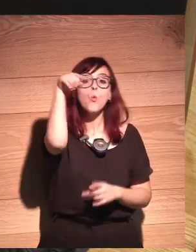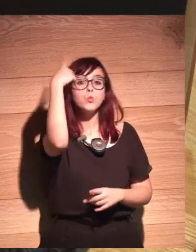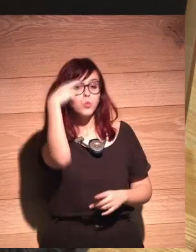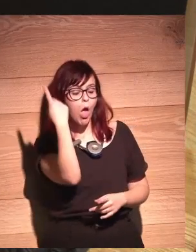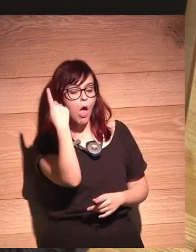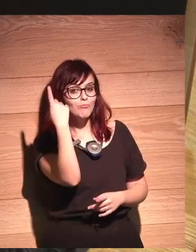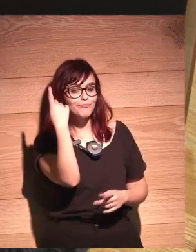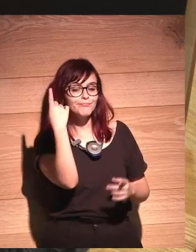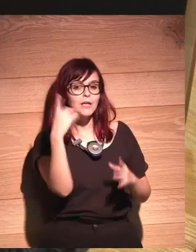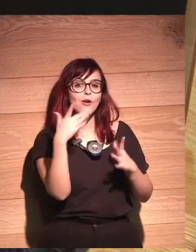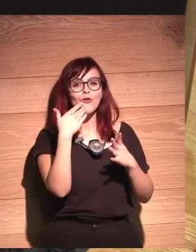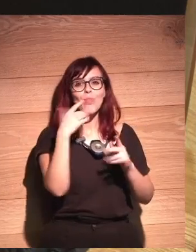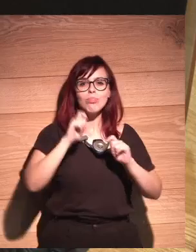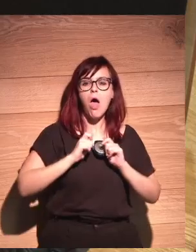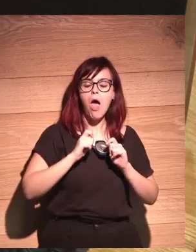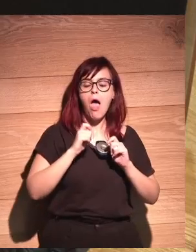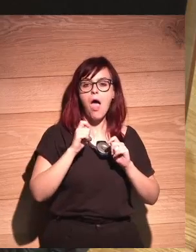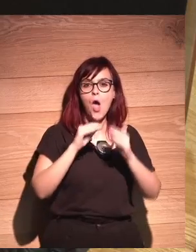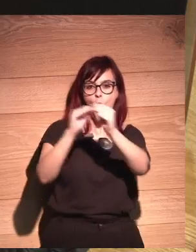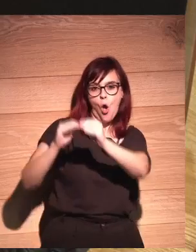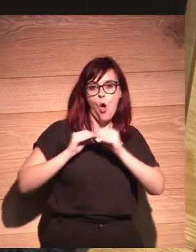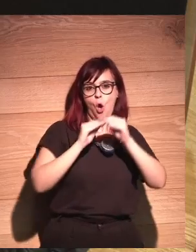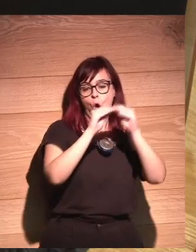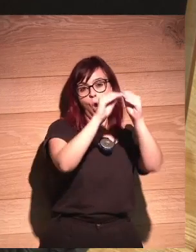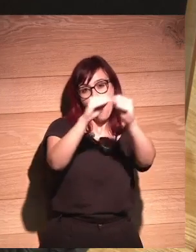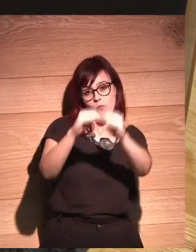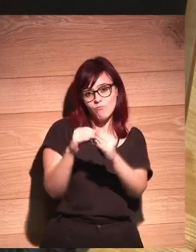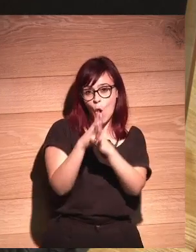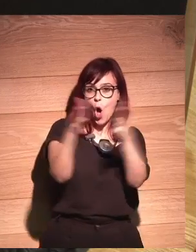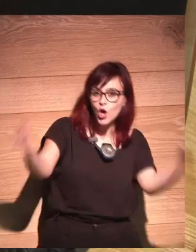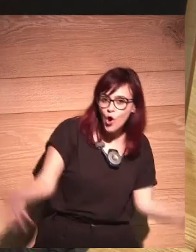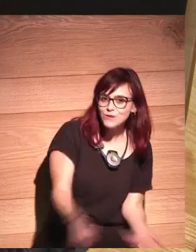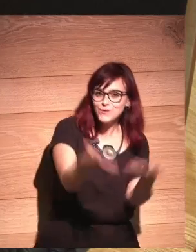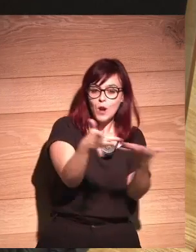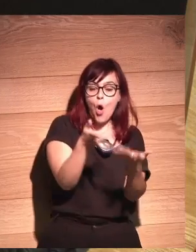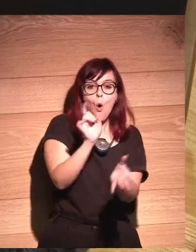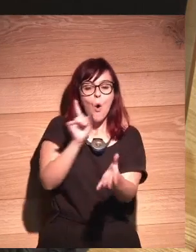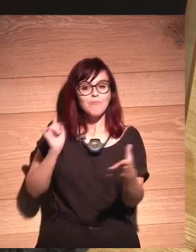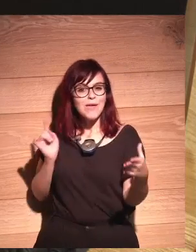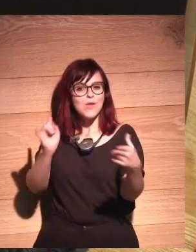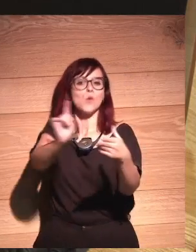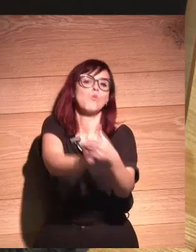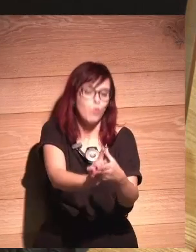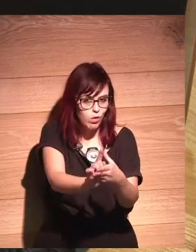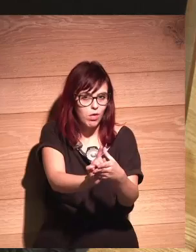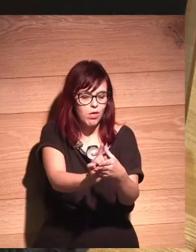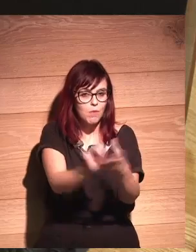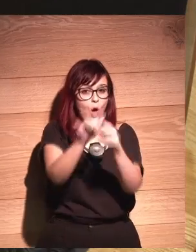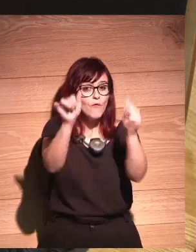it has been said that culture makes us homogeneous. I think that it includes us,